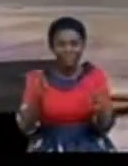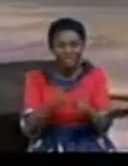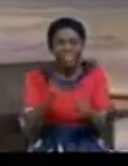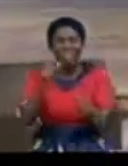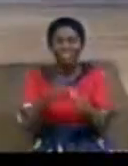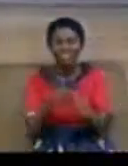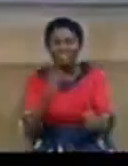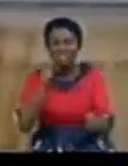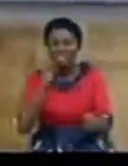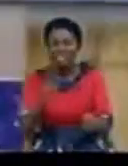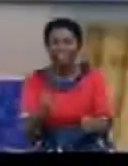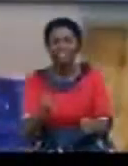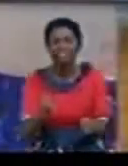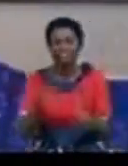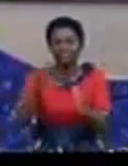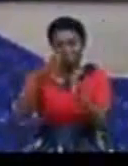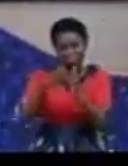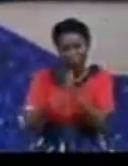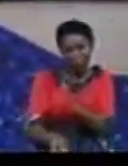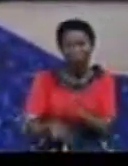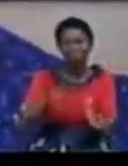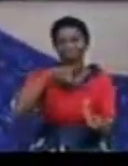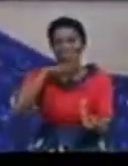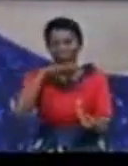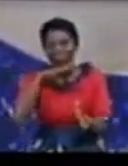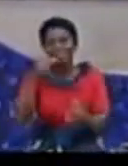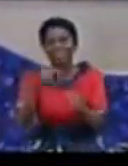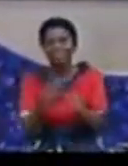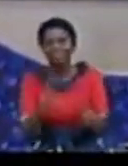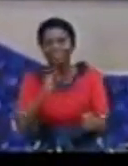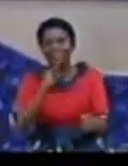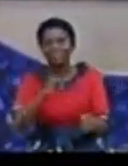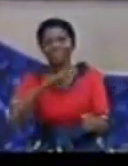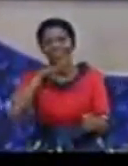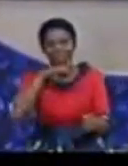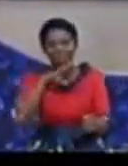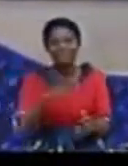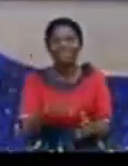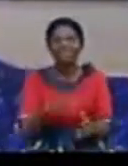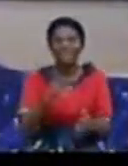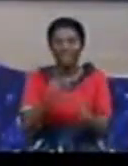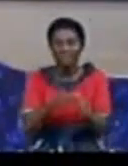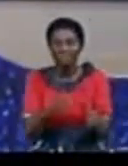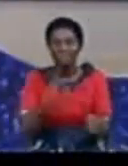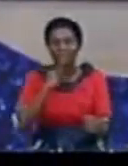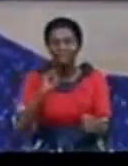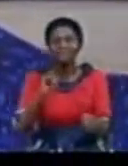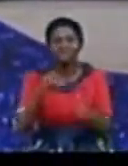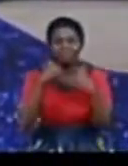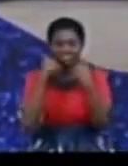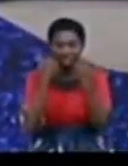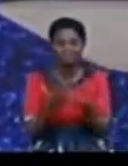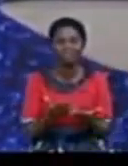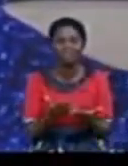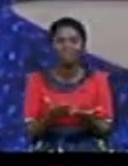degenerate. Everything is defiled. Everything is dirty. Everything is shameful. But now he comes,